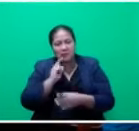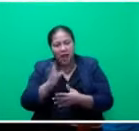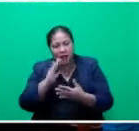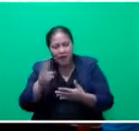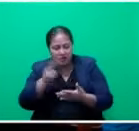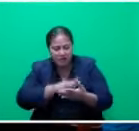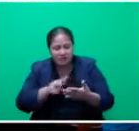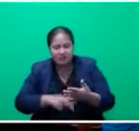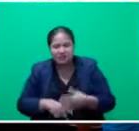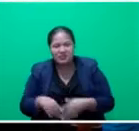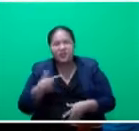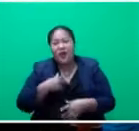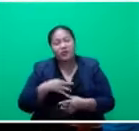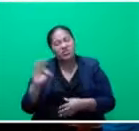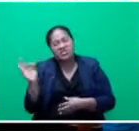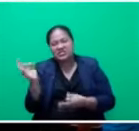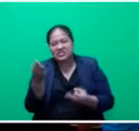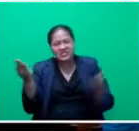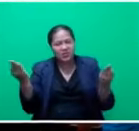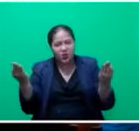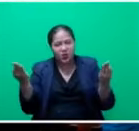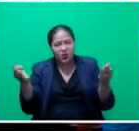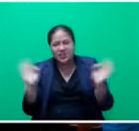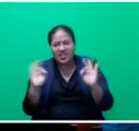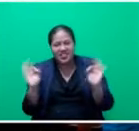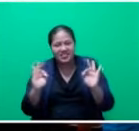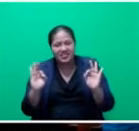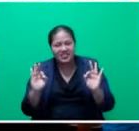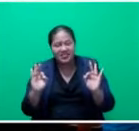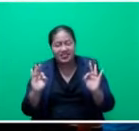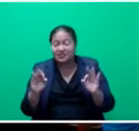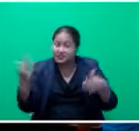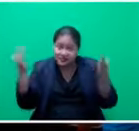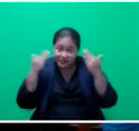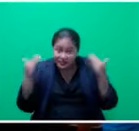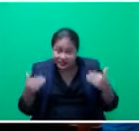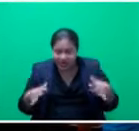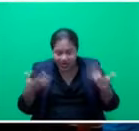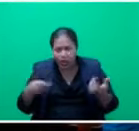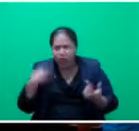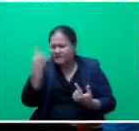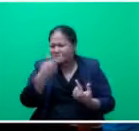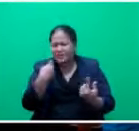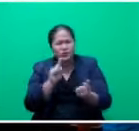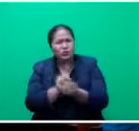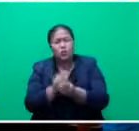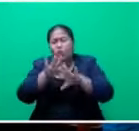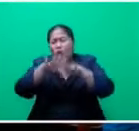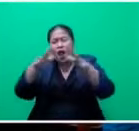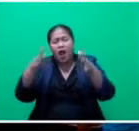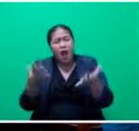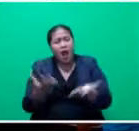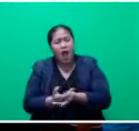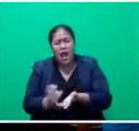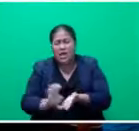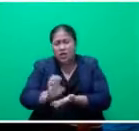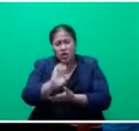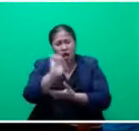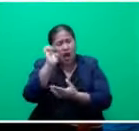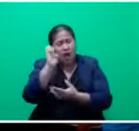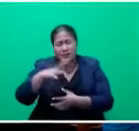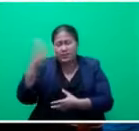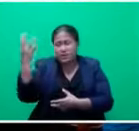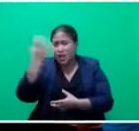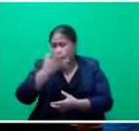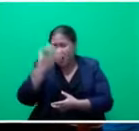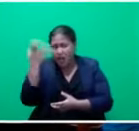Mr. Speaker, we are facing the worst economic crisis in Fiji's history. And unfortunately,